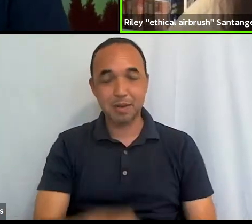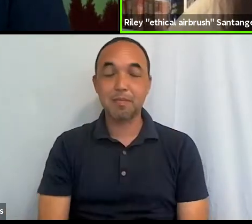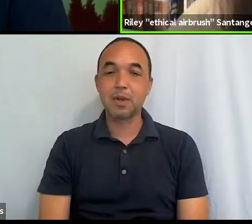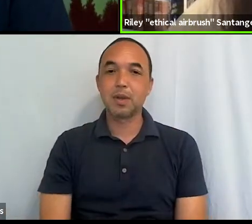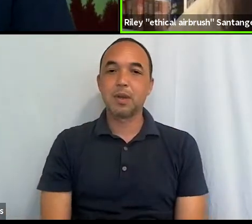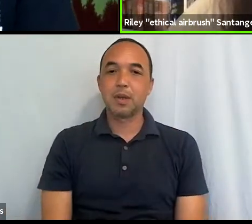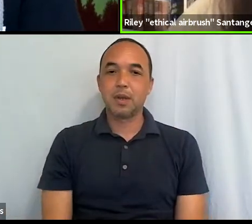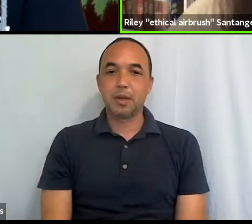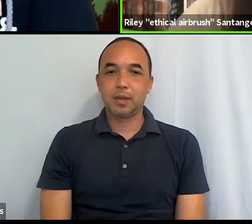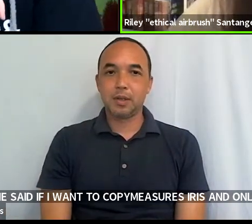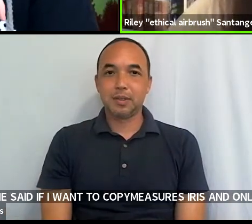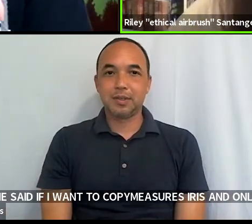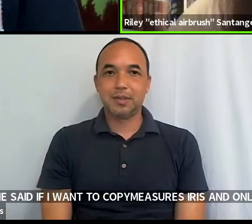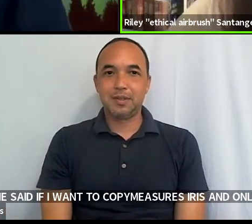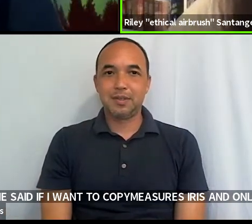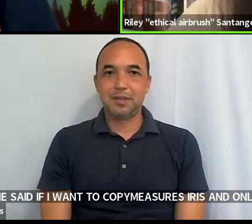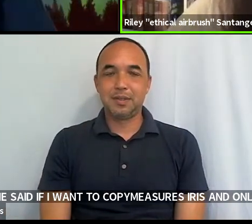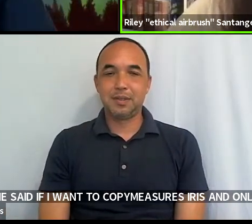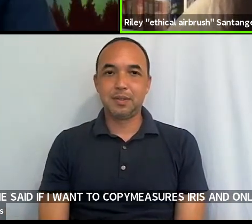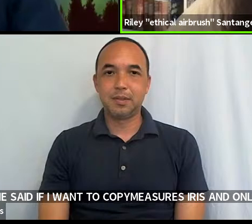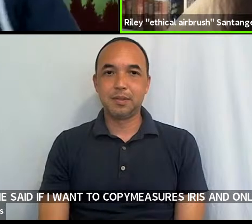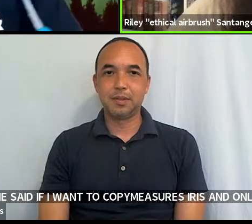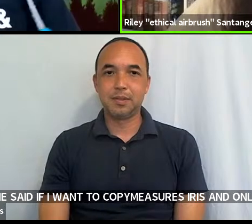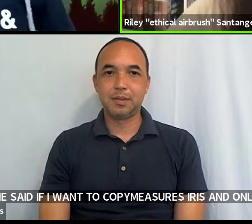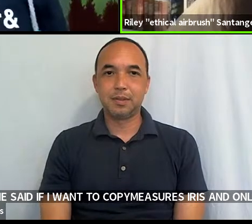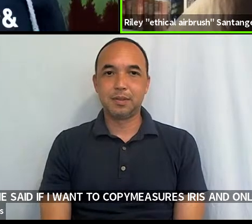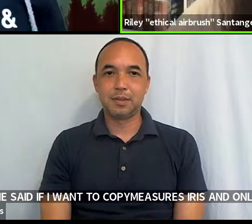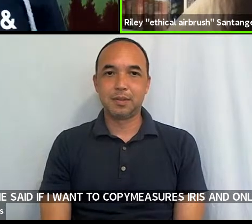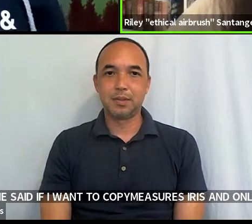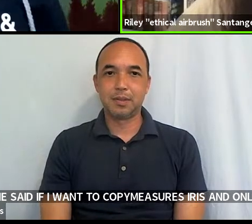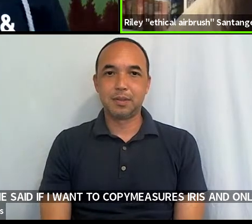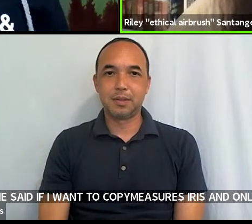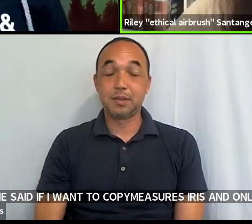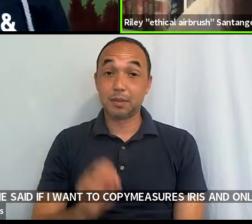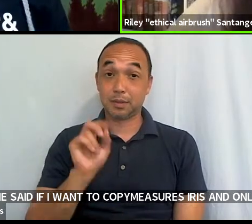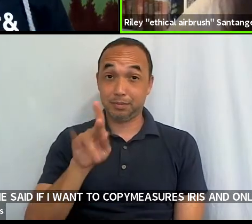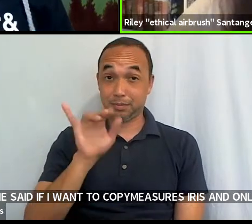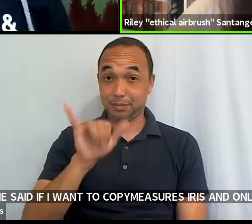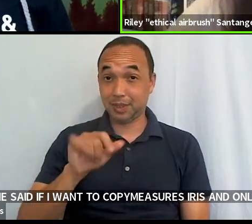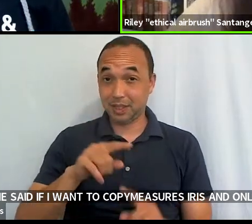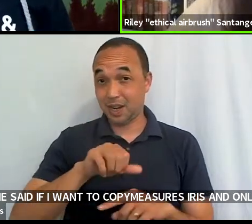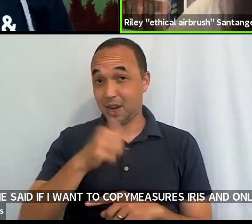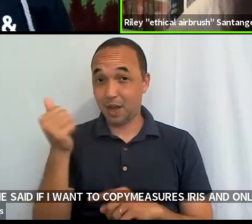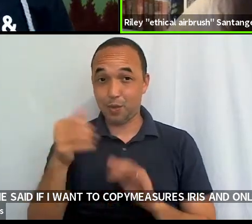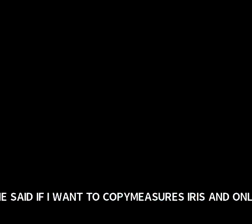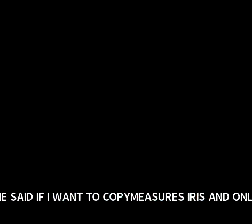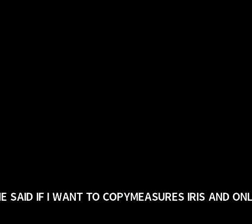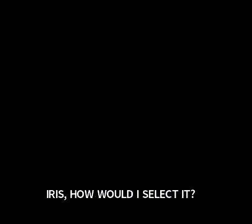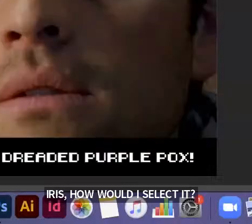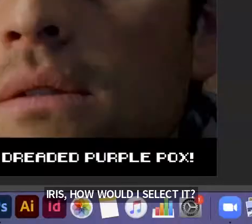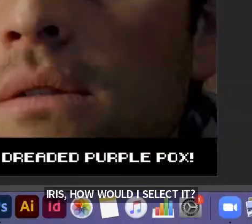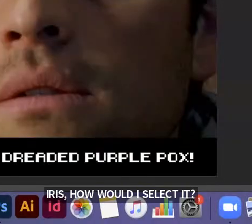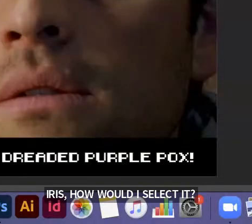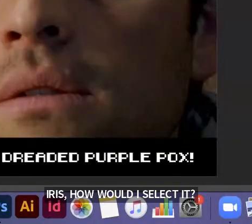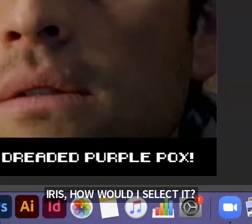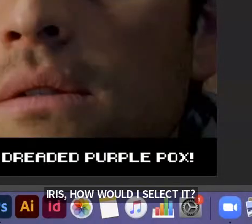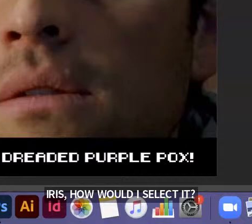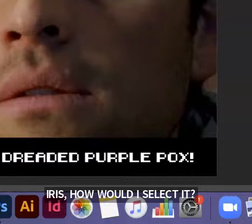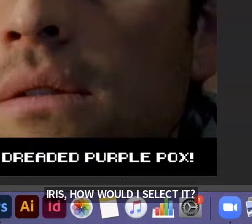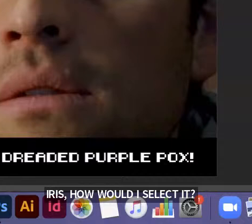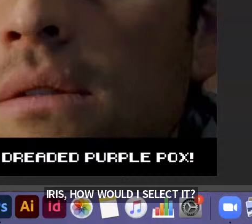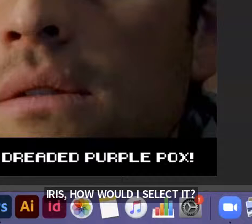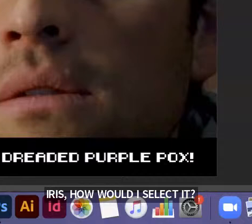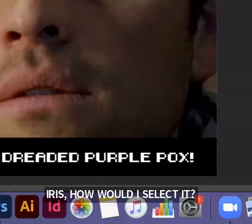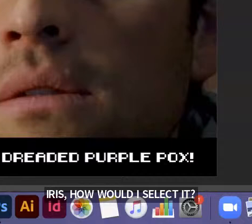to just really briefly learn that, that's another selection tool. I'm going to share my screen again.